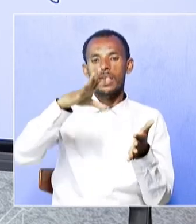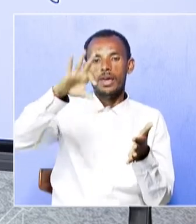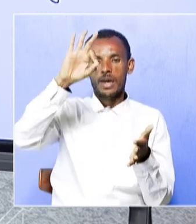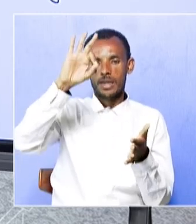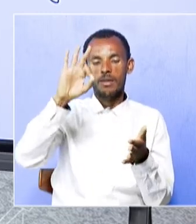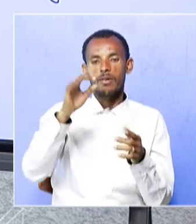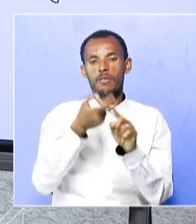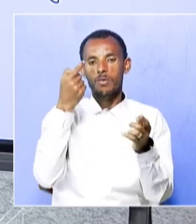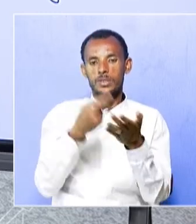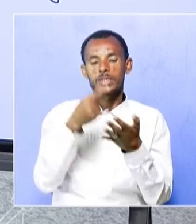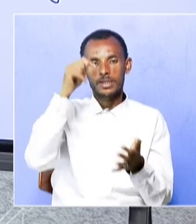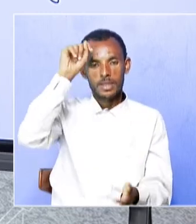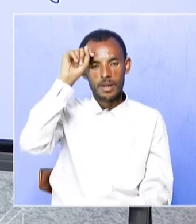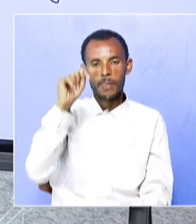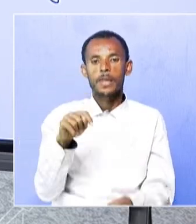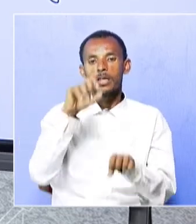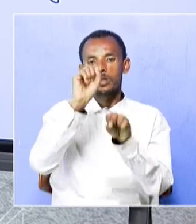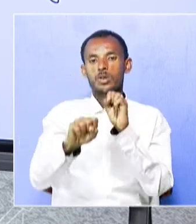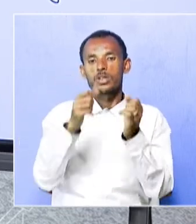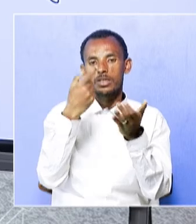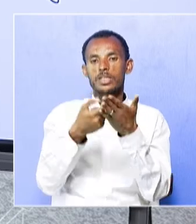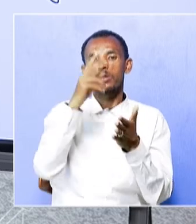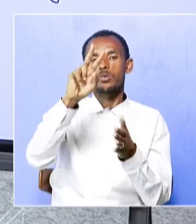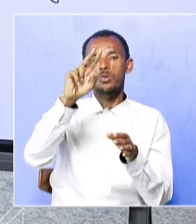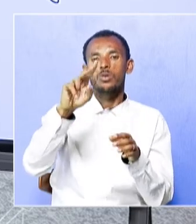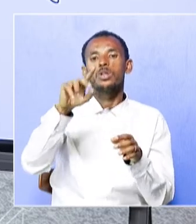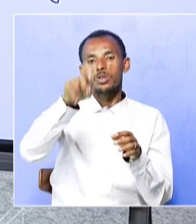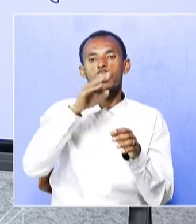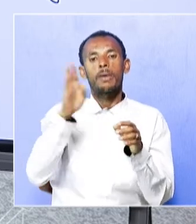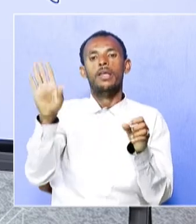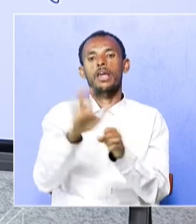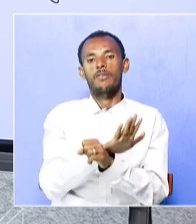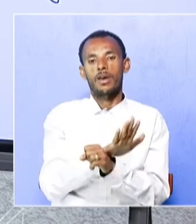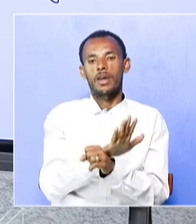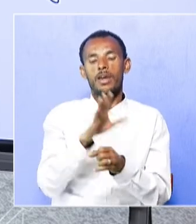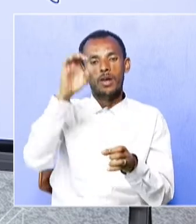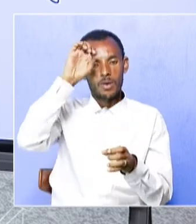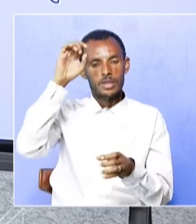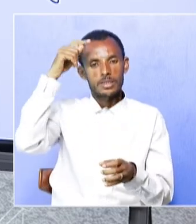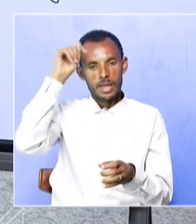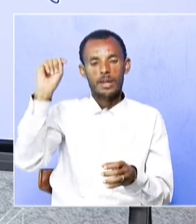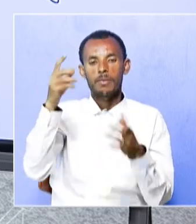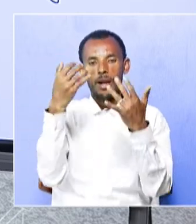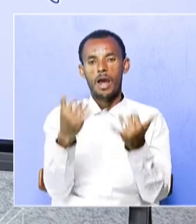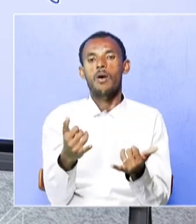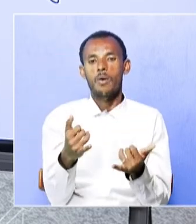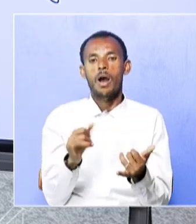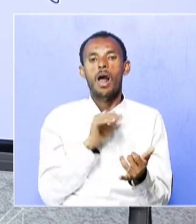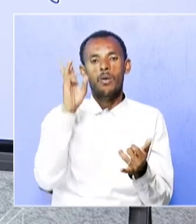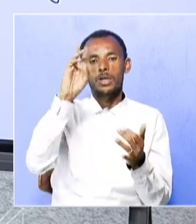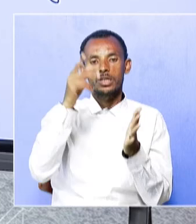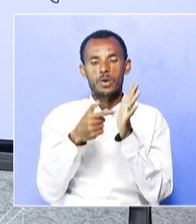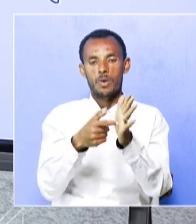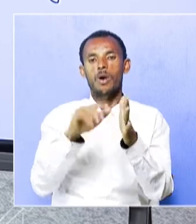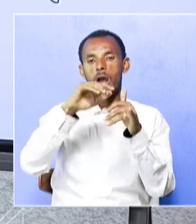from this theorem, right? So these two should be satisfied in Euclid's theorem. Now I will show